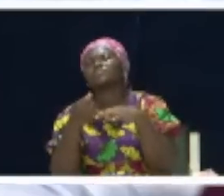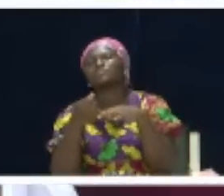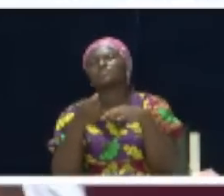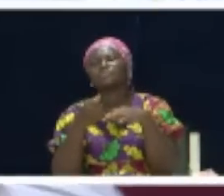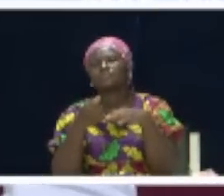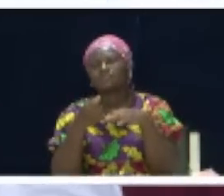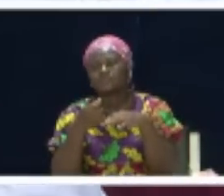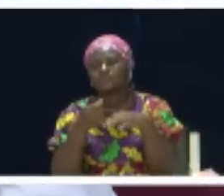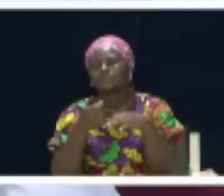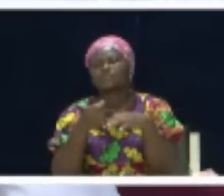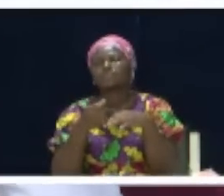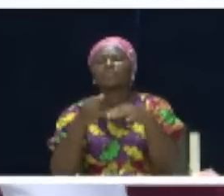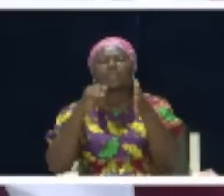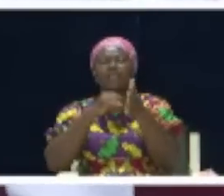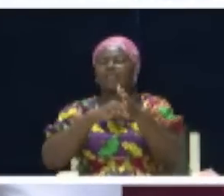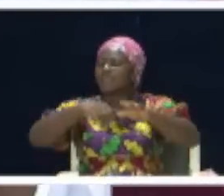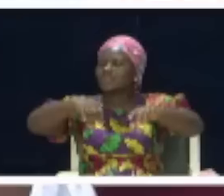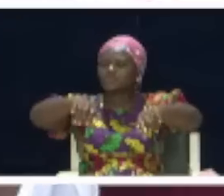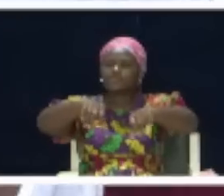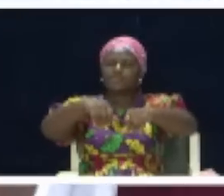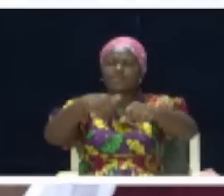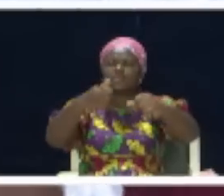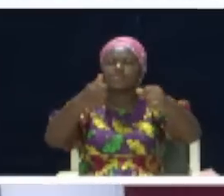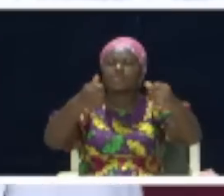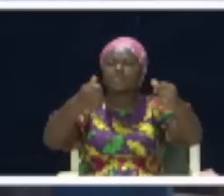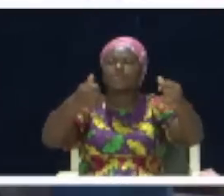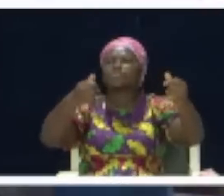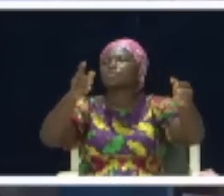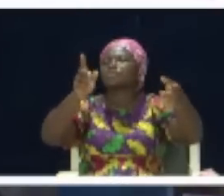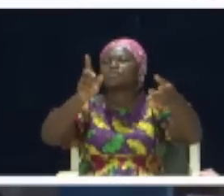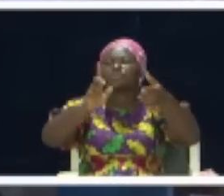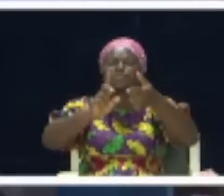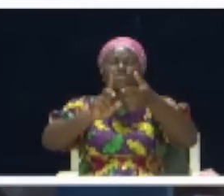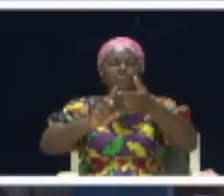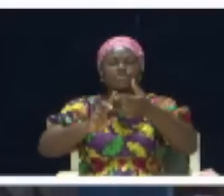Oh, it flows to the Lord.